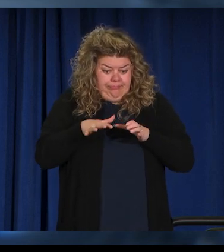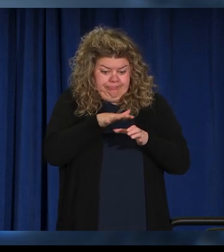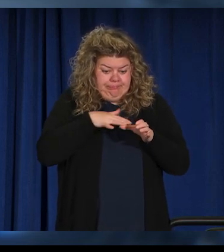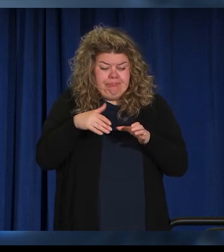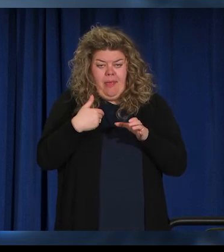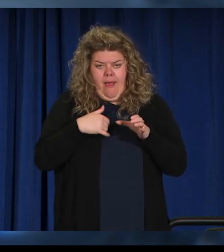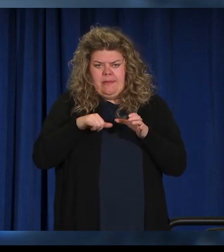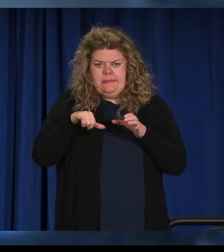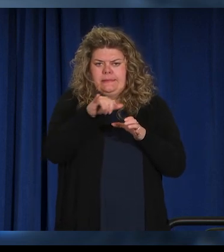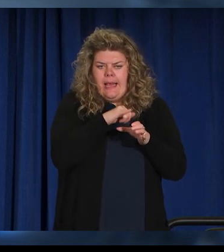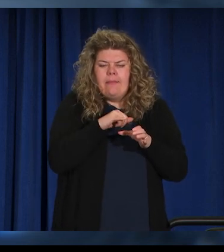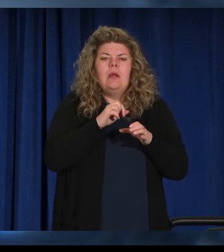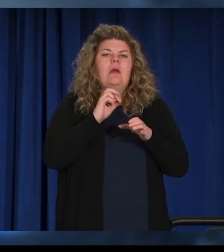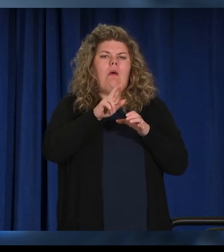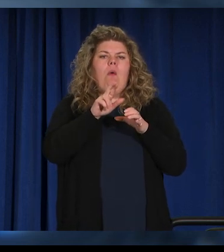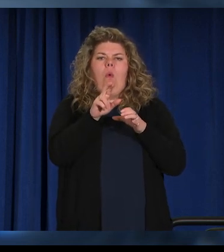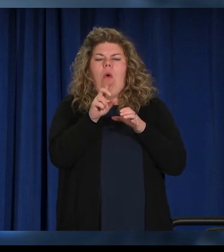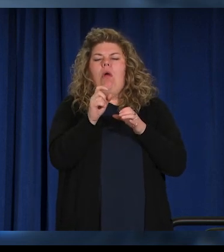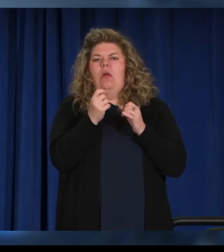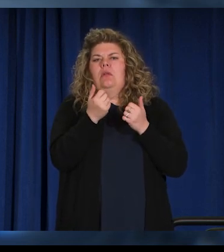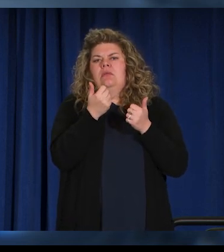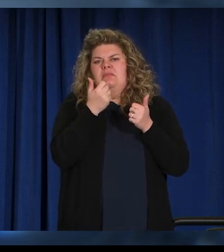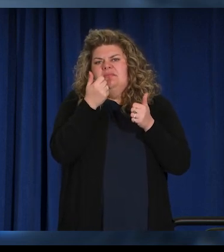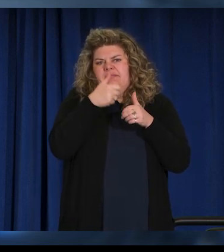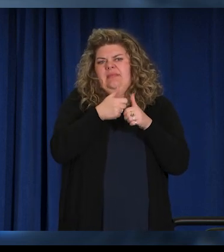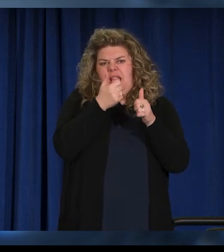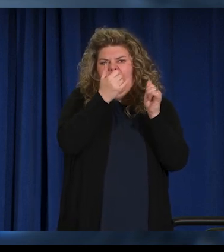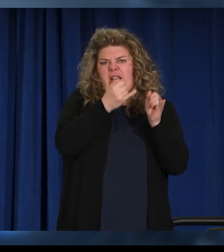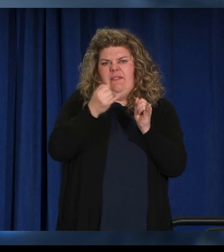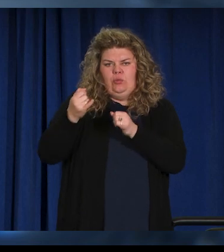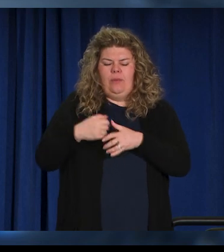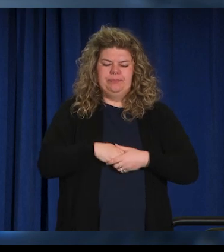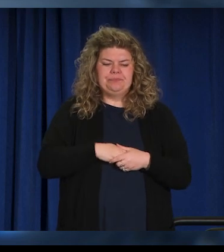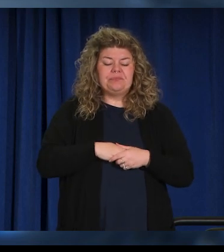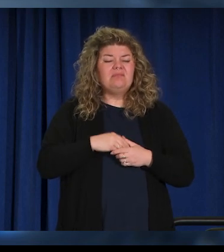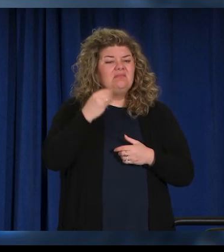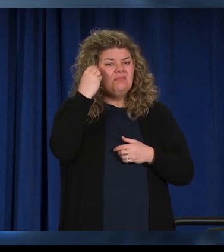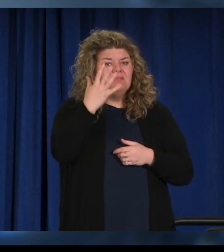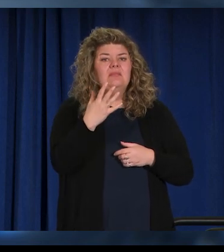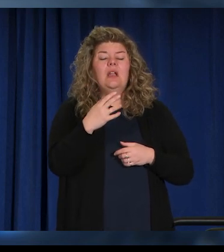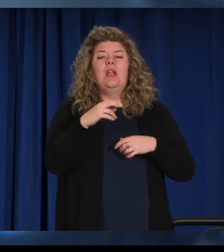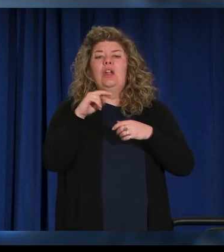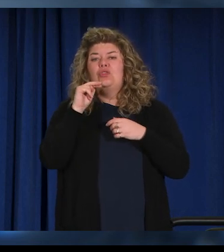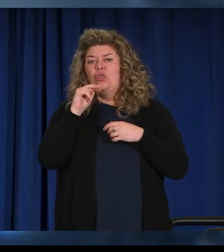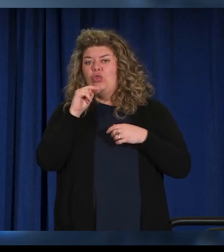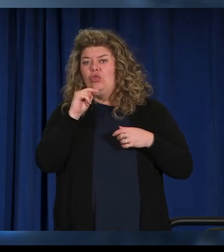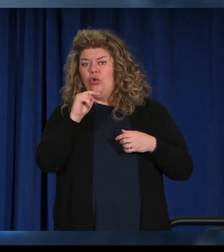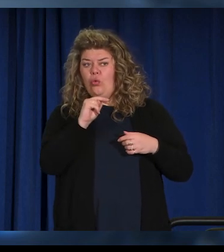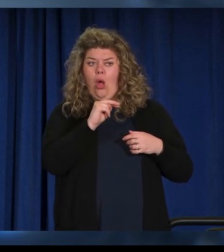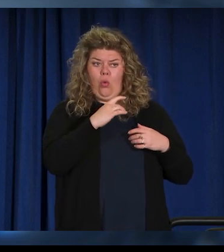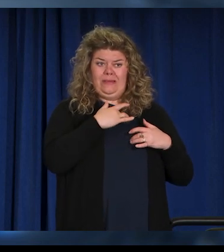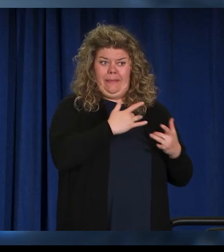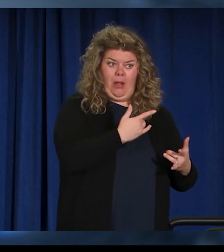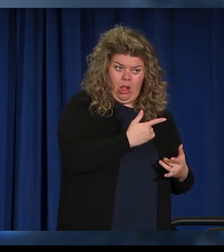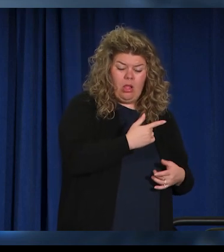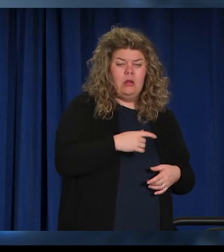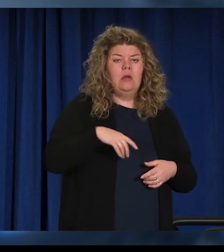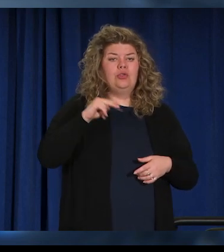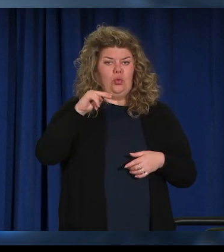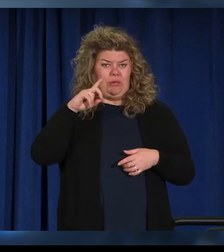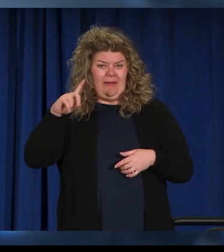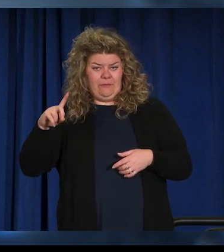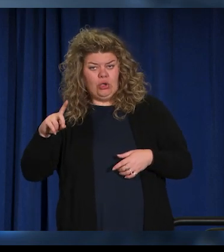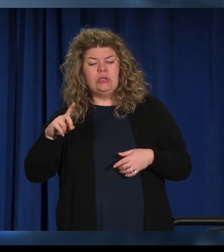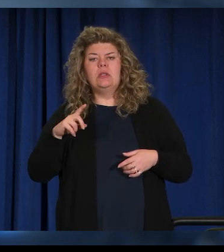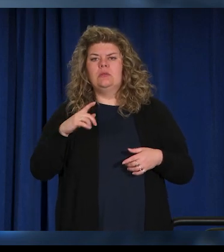individual. And while we wanted to note that neurotypical and neurodivergent labels can be quite empowering, we also believe